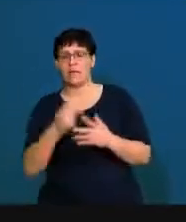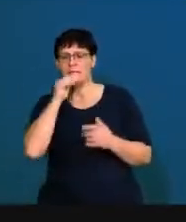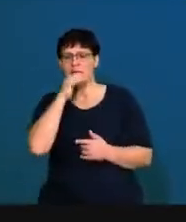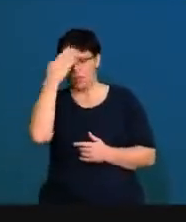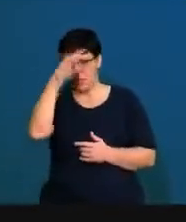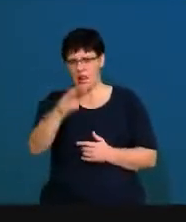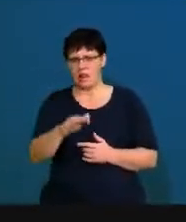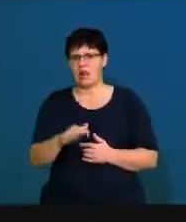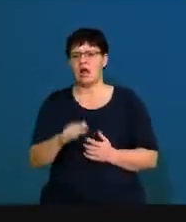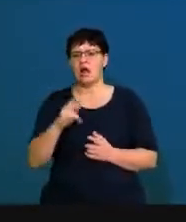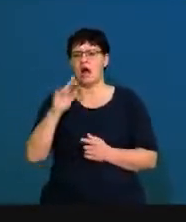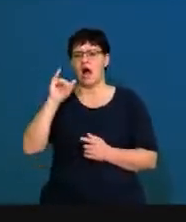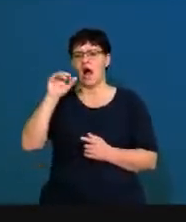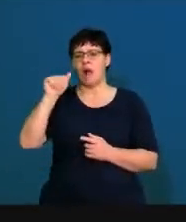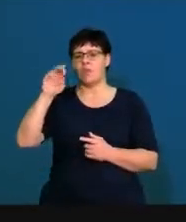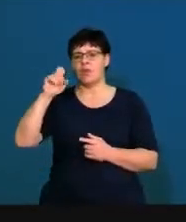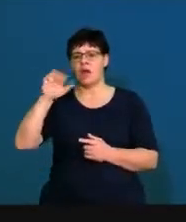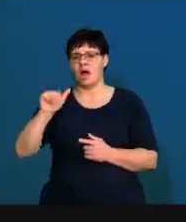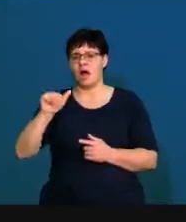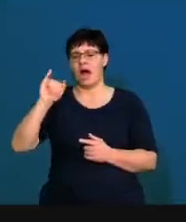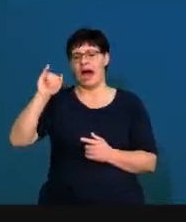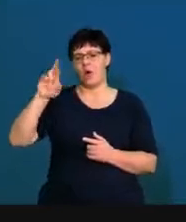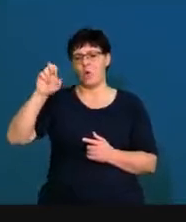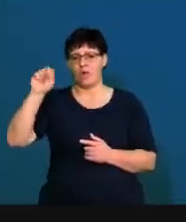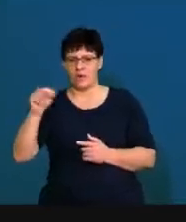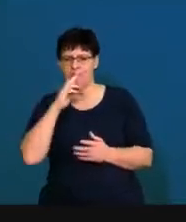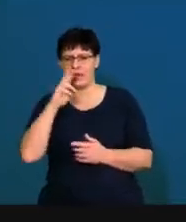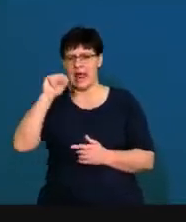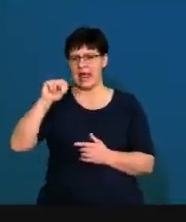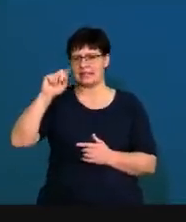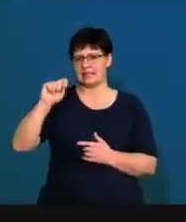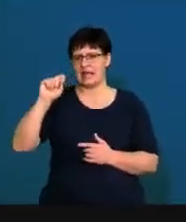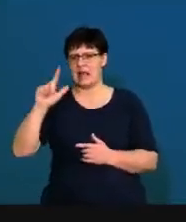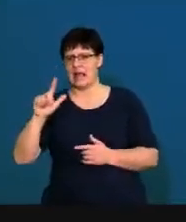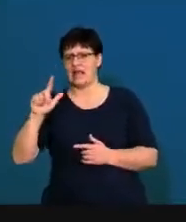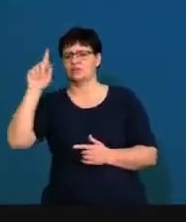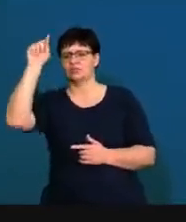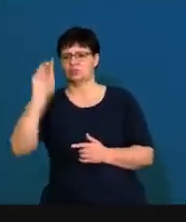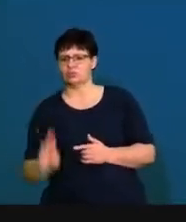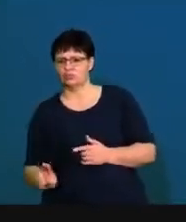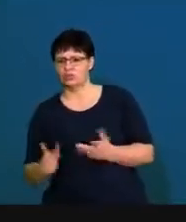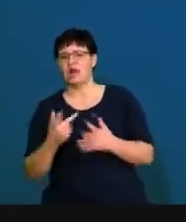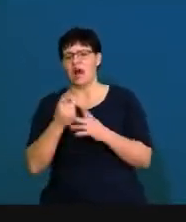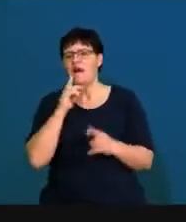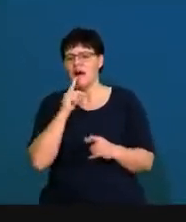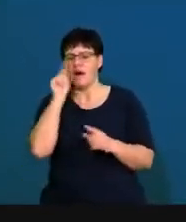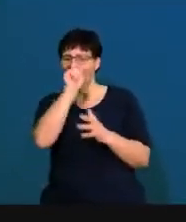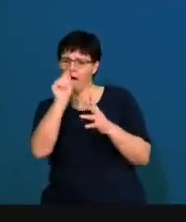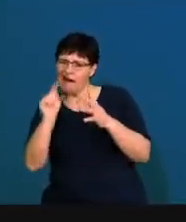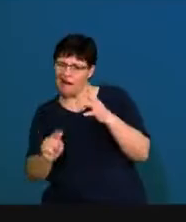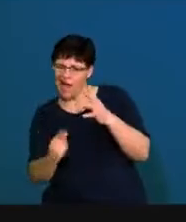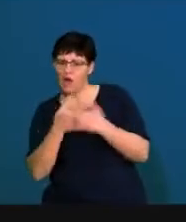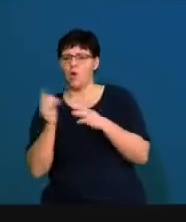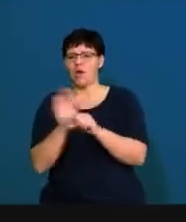the formula of the ammonium ion. This one, as an example, will come in, let's say, under fertilizers. So these common ions, you'd